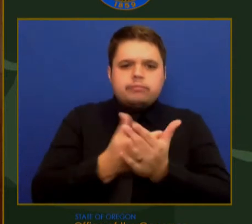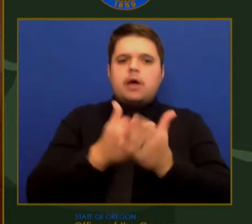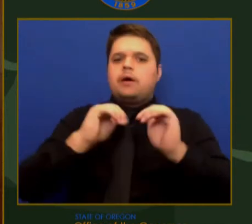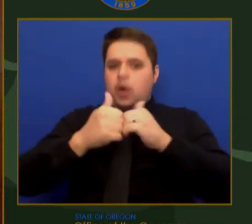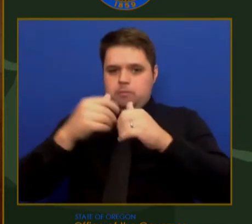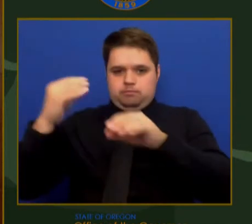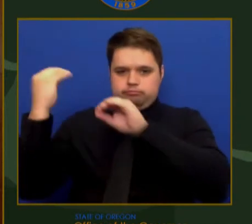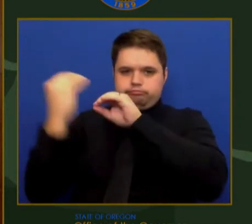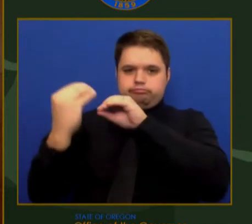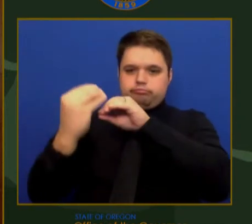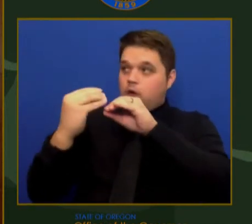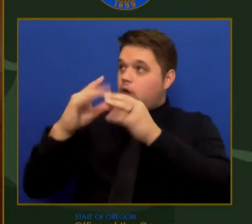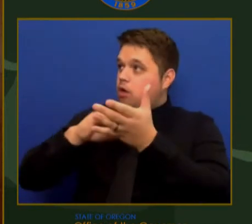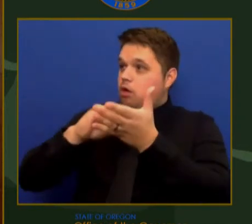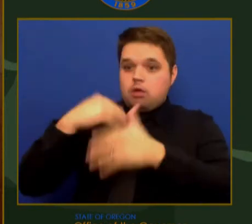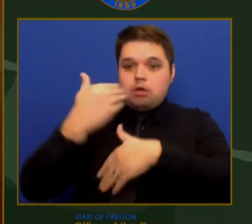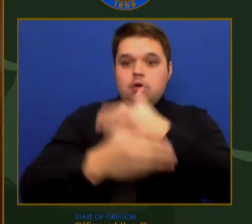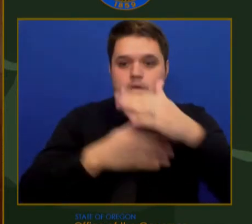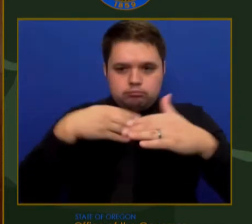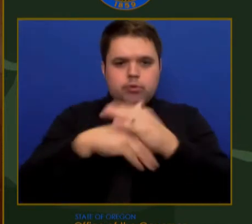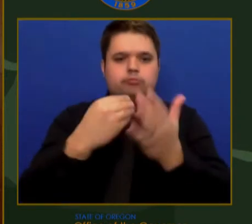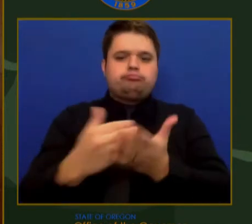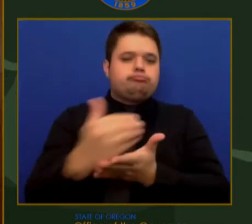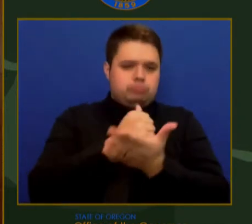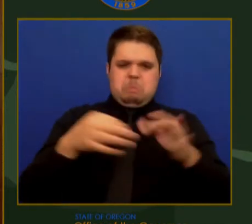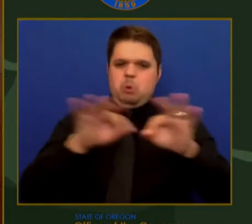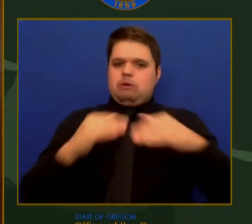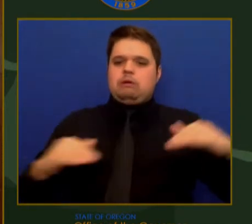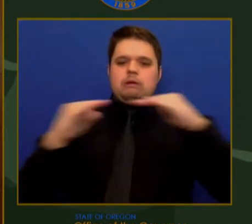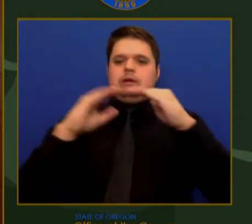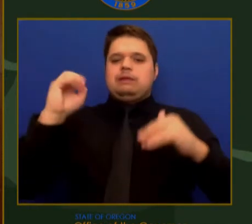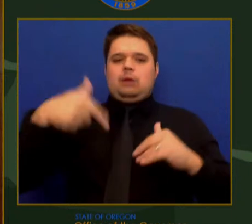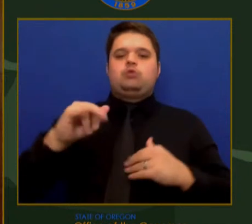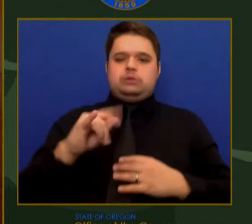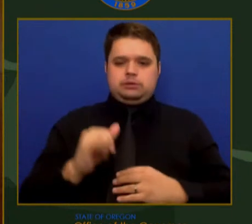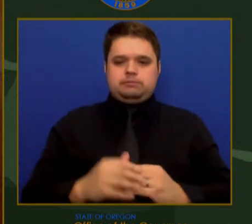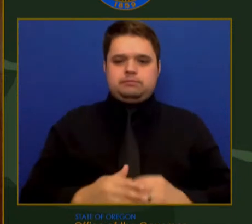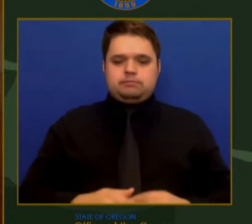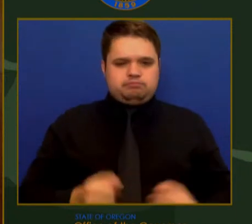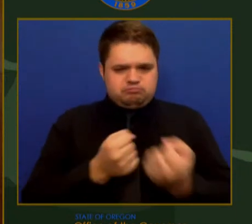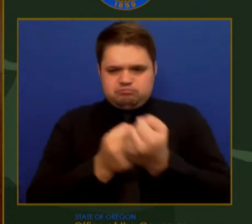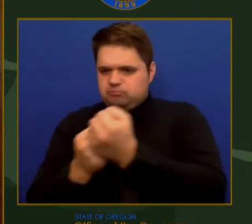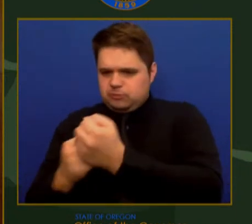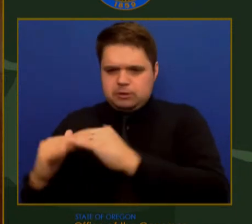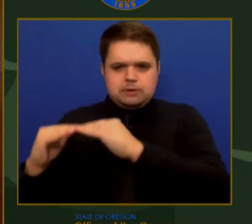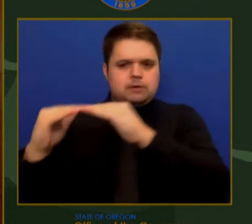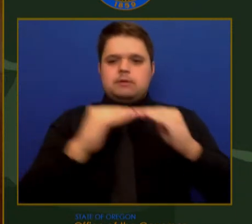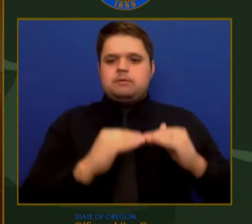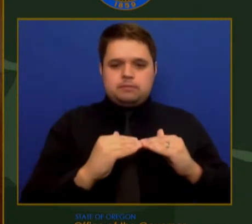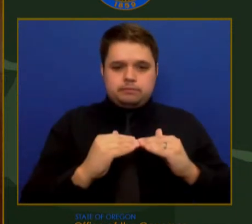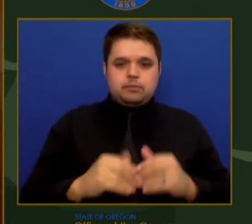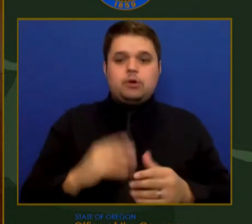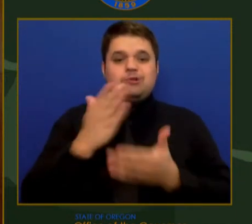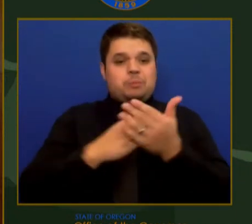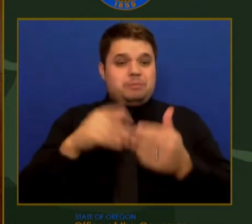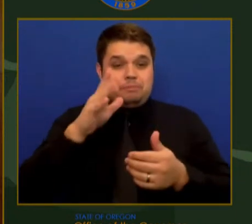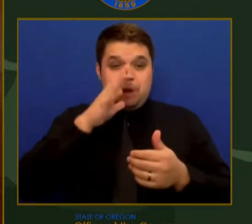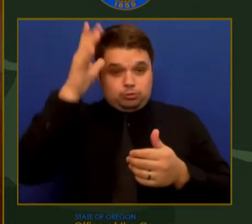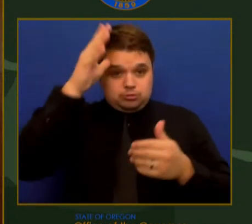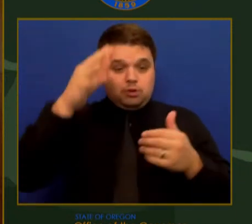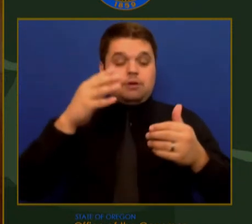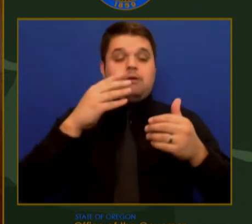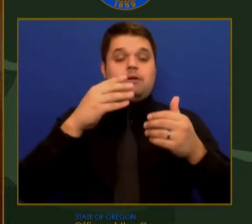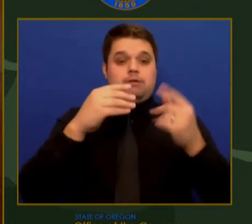this program meets people where they are at. Whether you're a single parent, veteran, or a person living with a